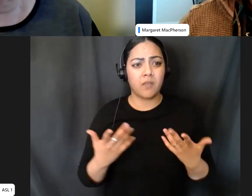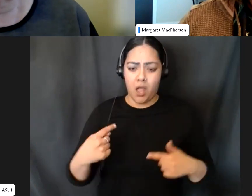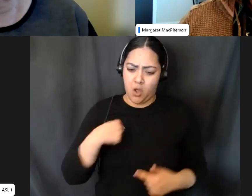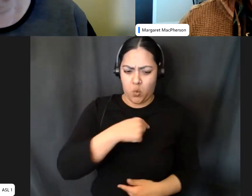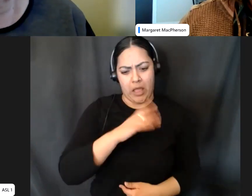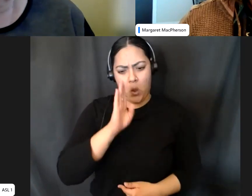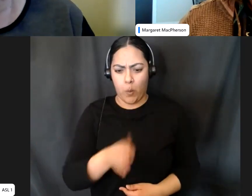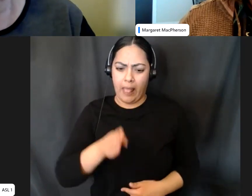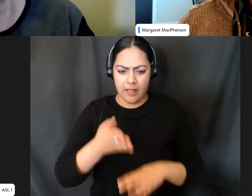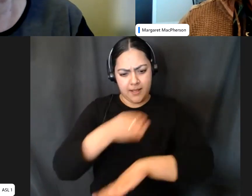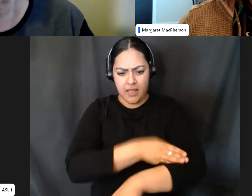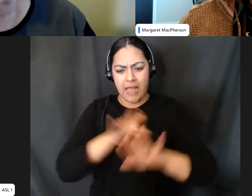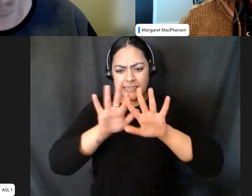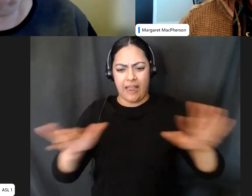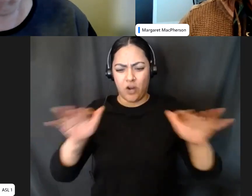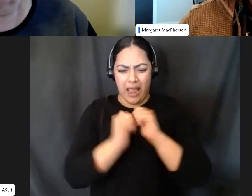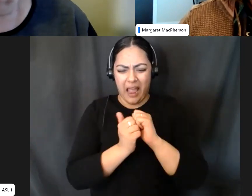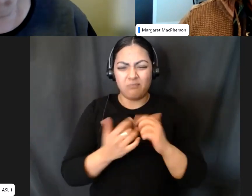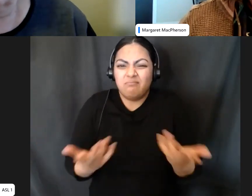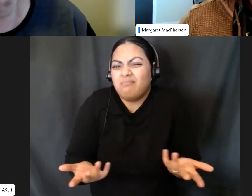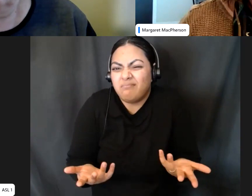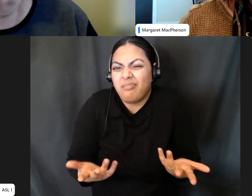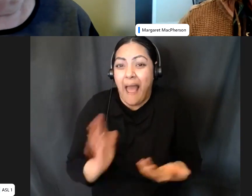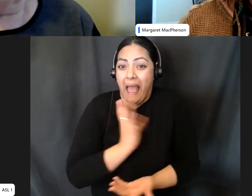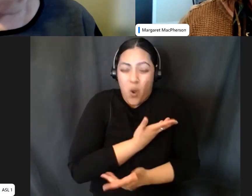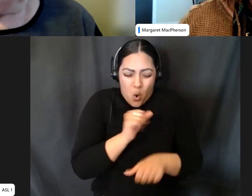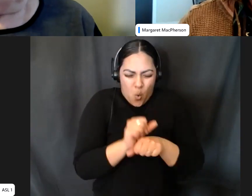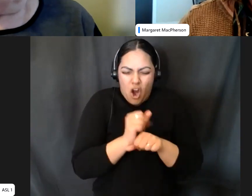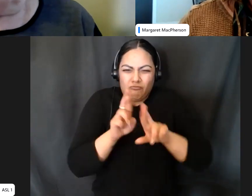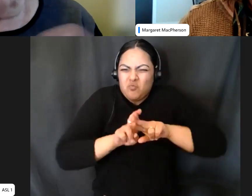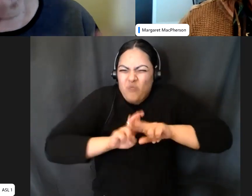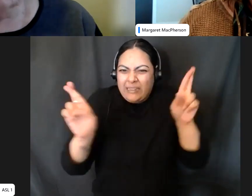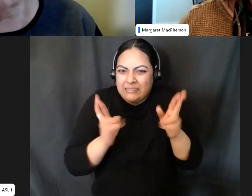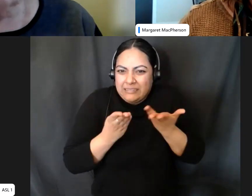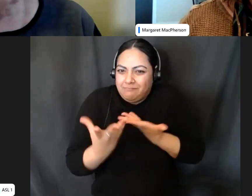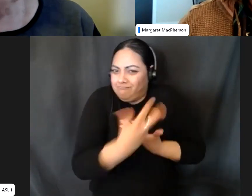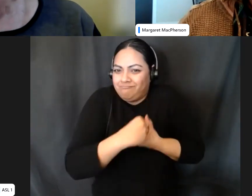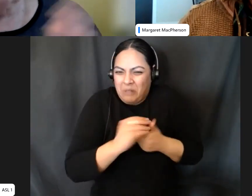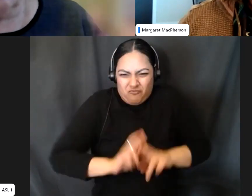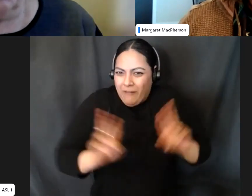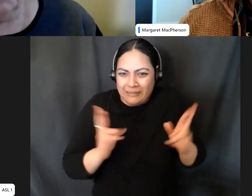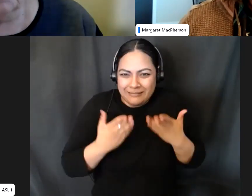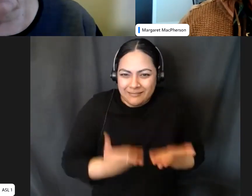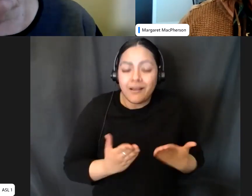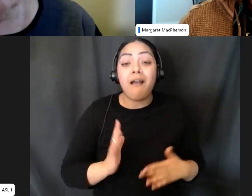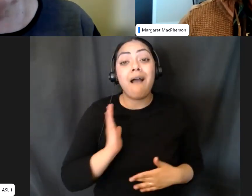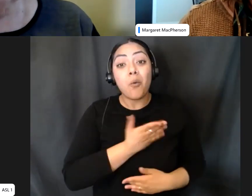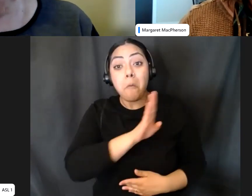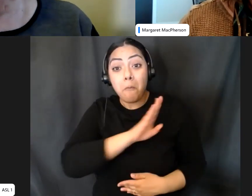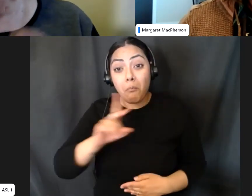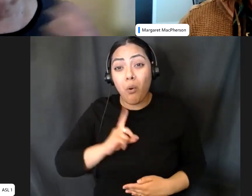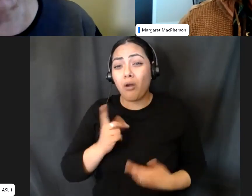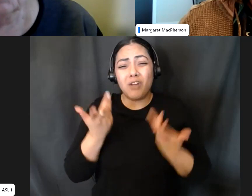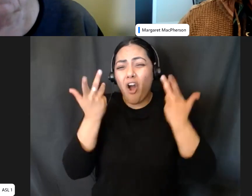do about diversity because it's so integrated into all the work that we do. Our board has always been geographically